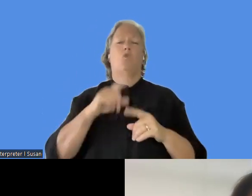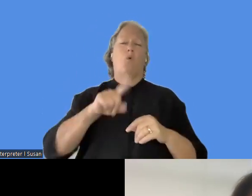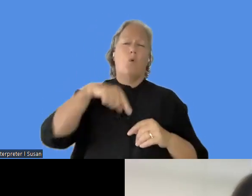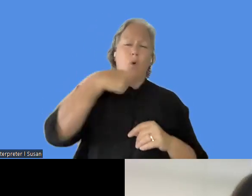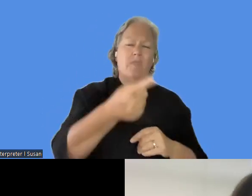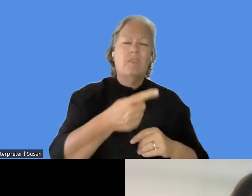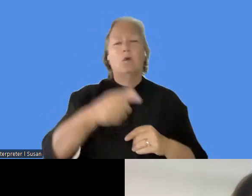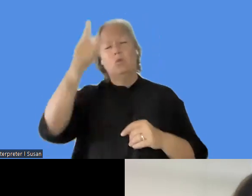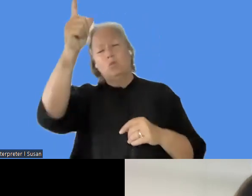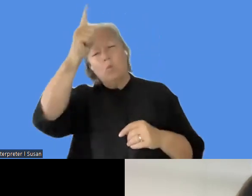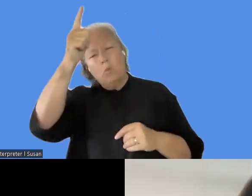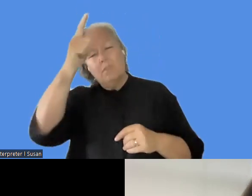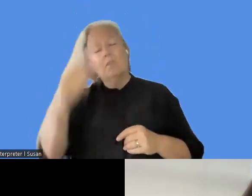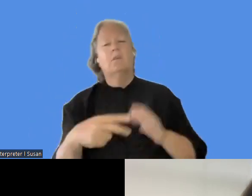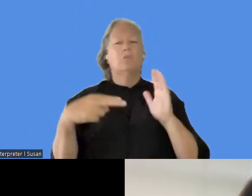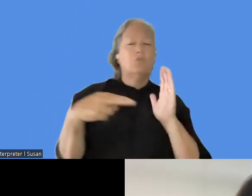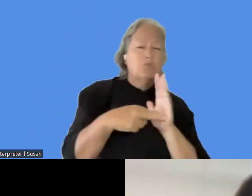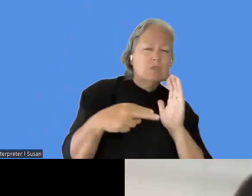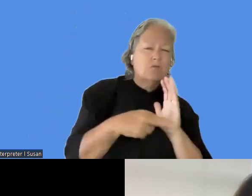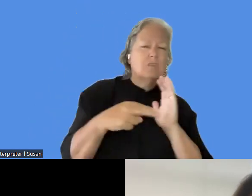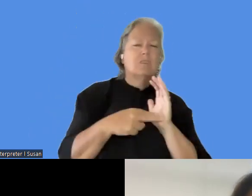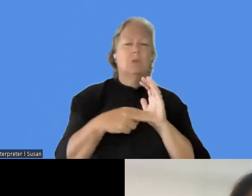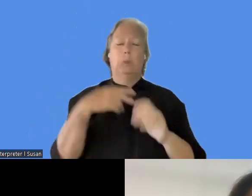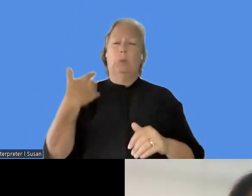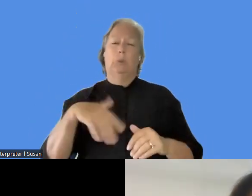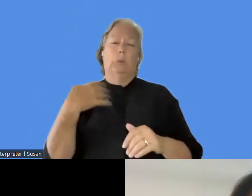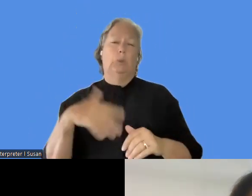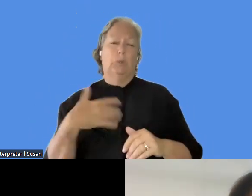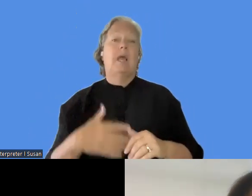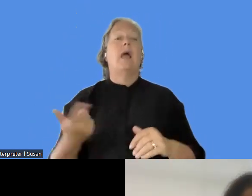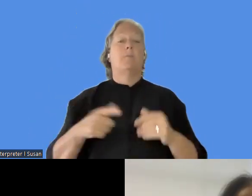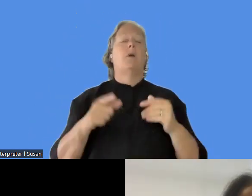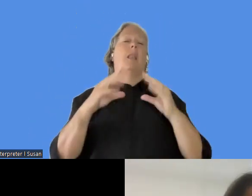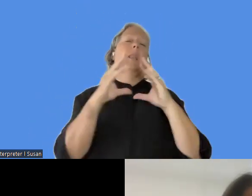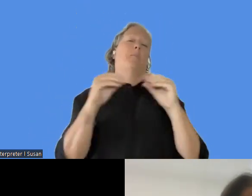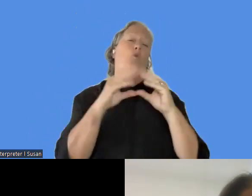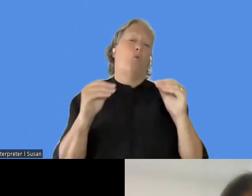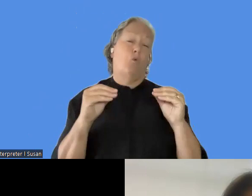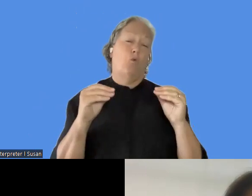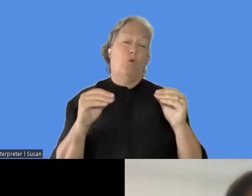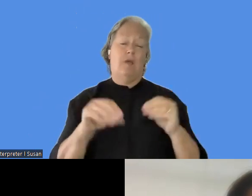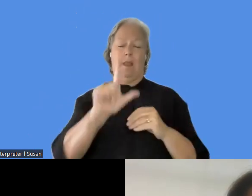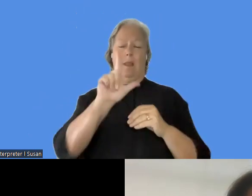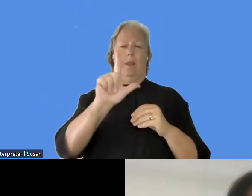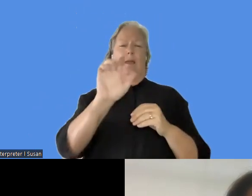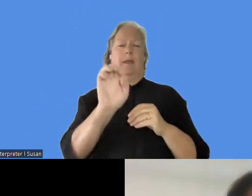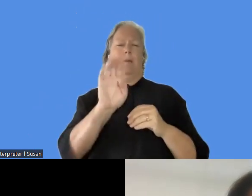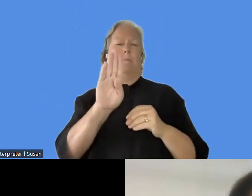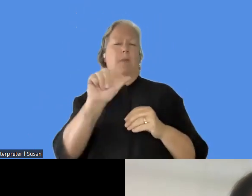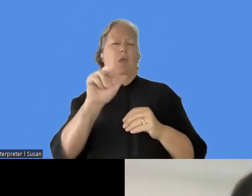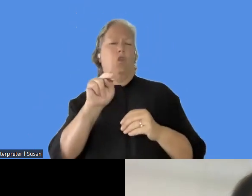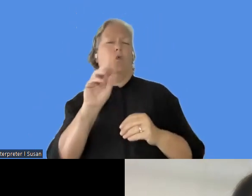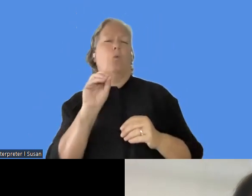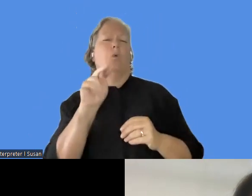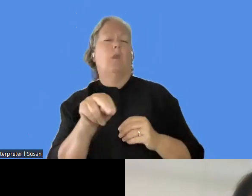have a disability. The information is used to encourage those actors to adapt the ways they conduct their